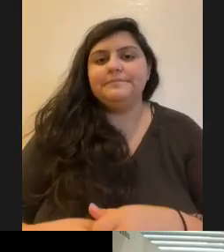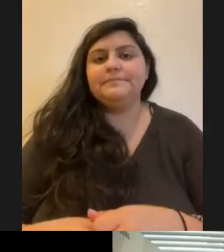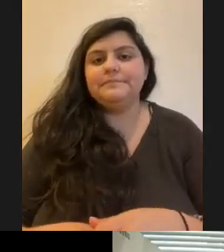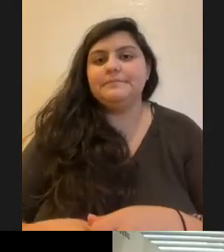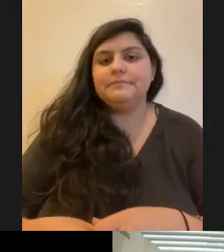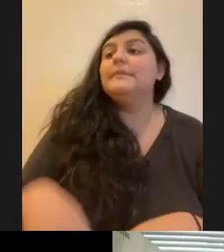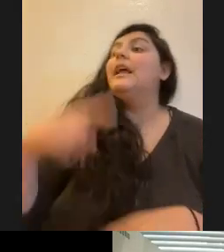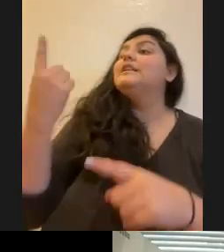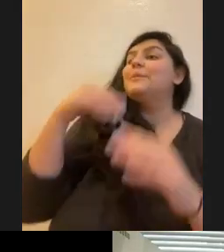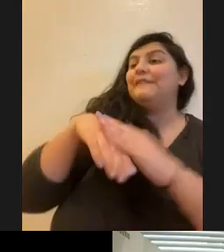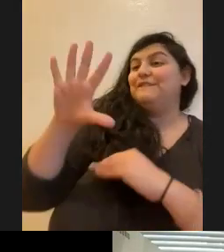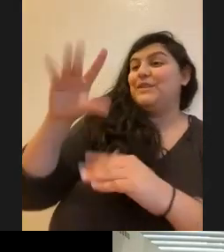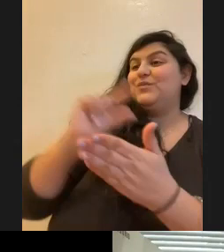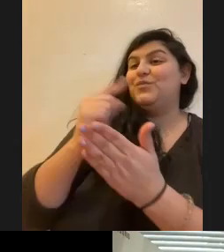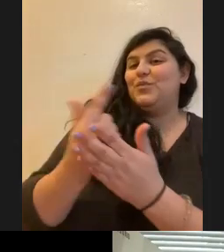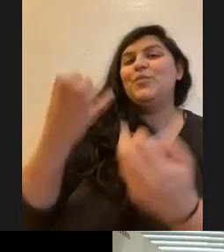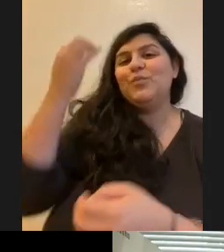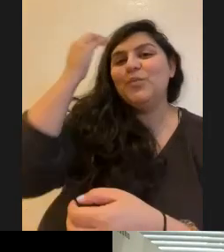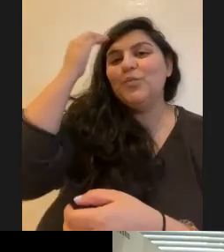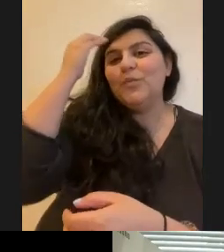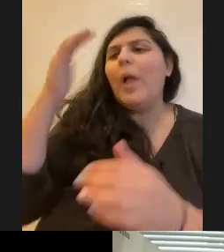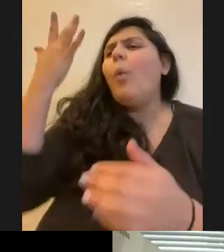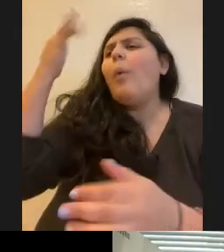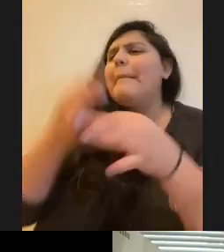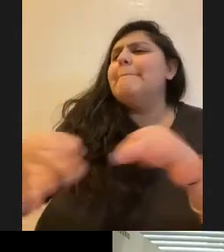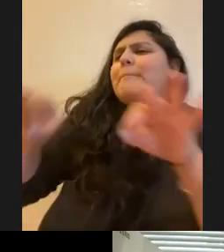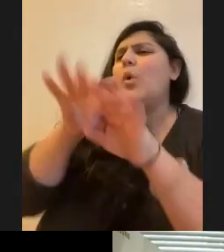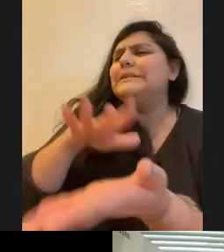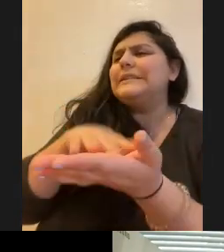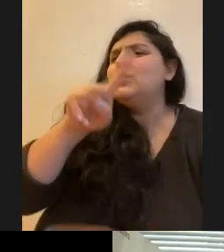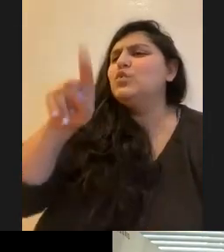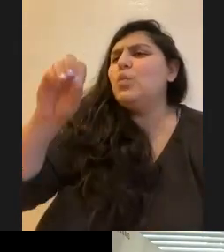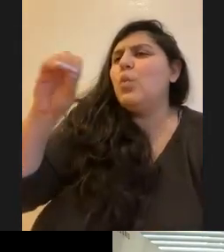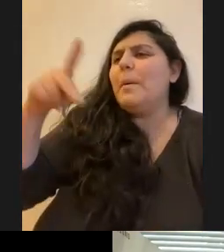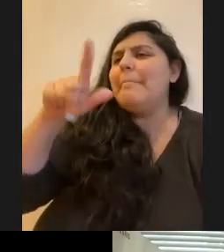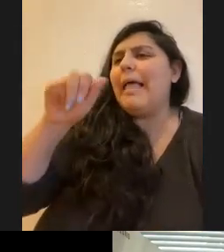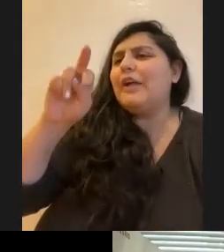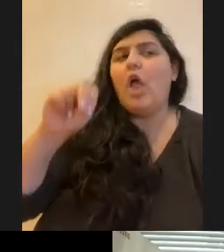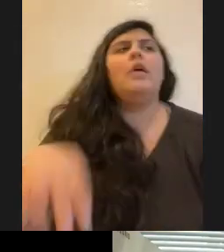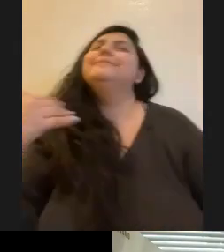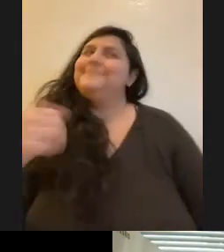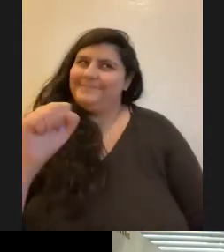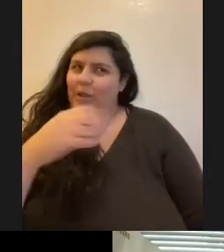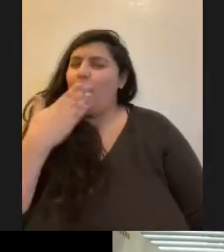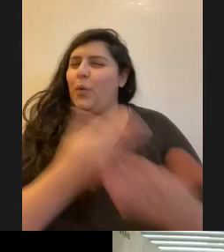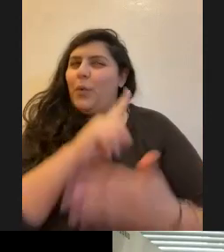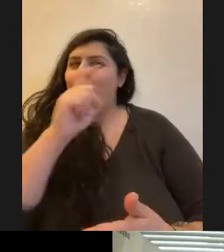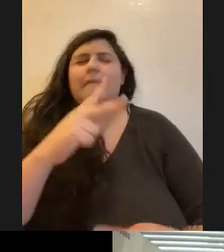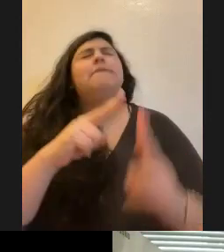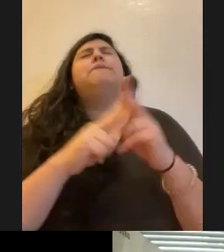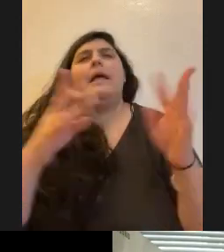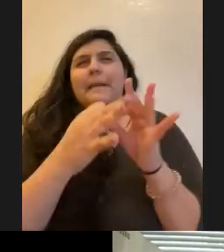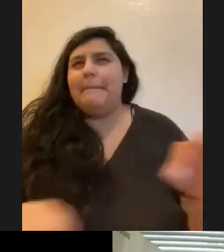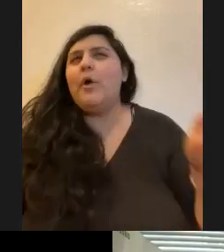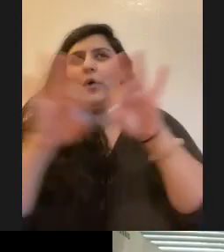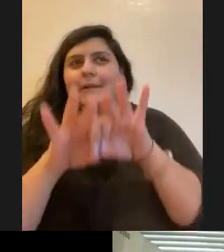grade would like to know, why is it important to study zooplankton? Oh, they're super important. That's a great question. So